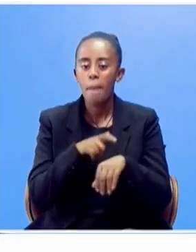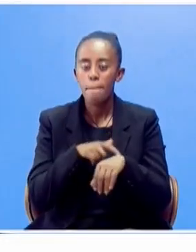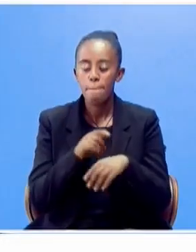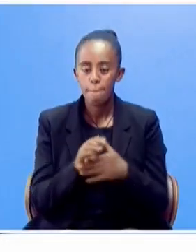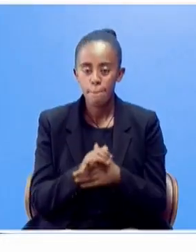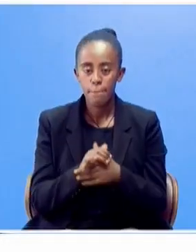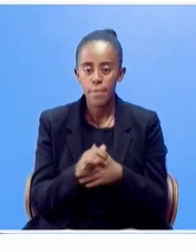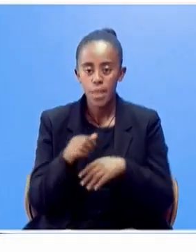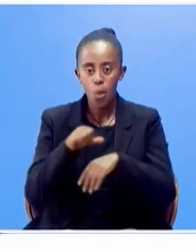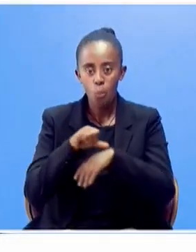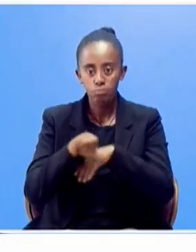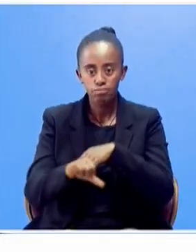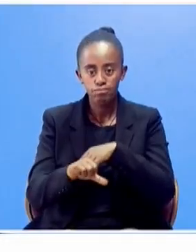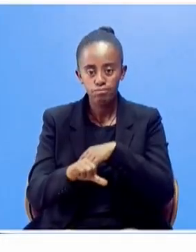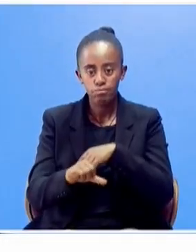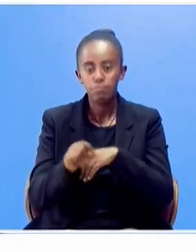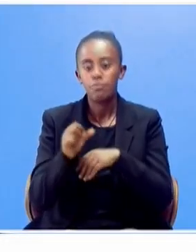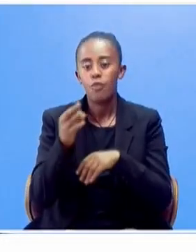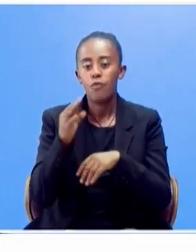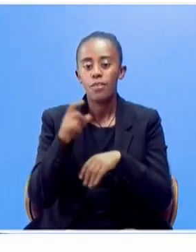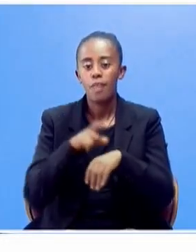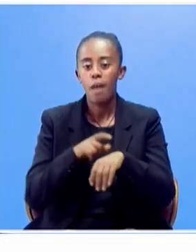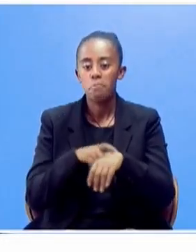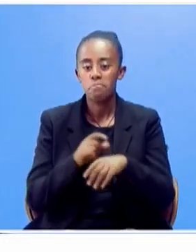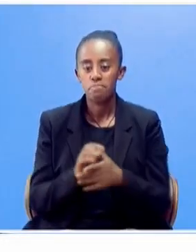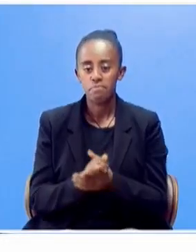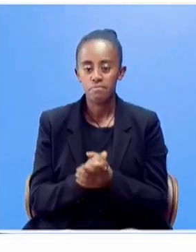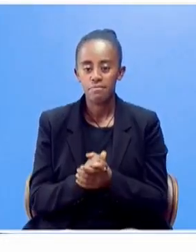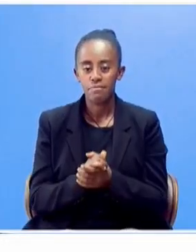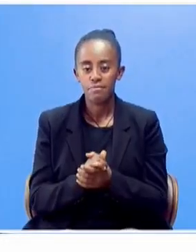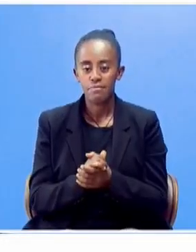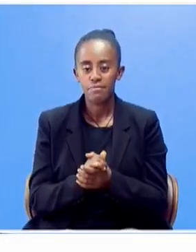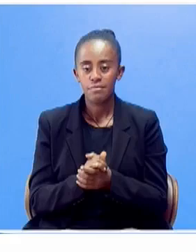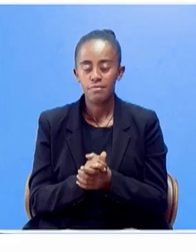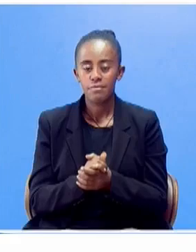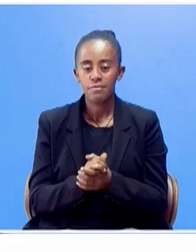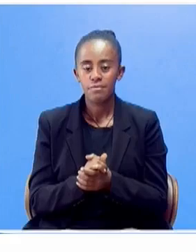A waste of time.